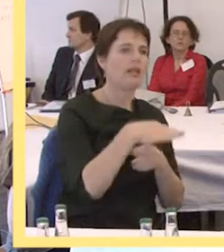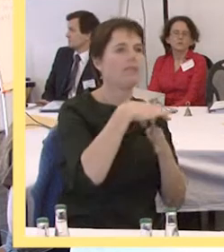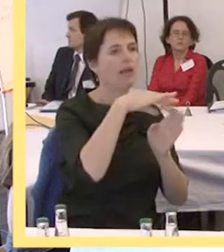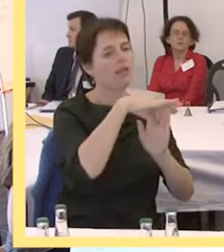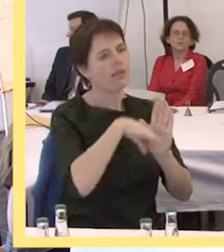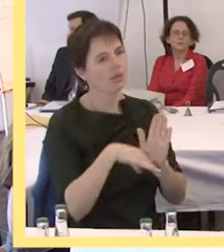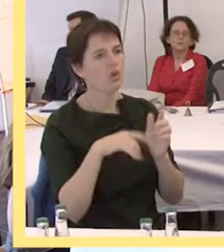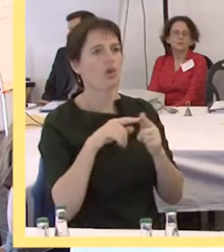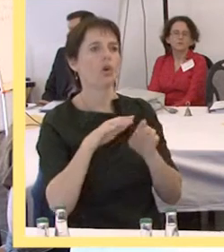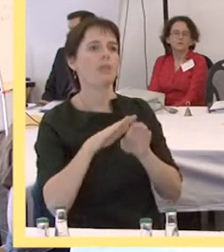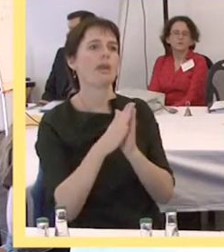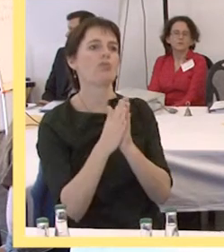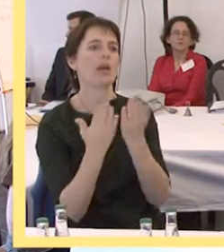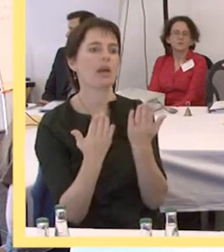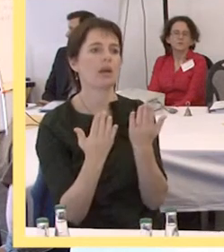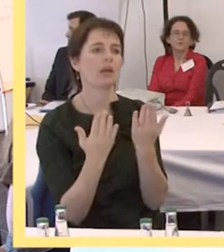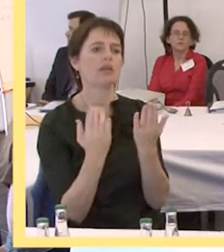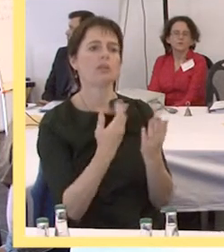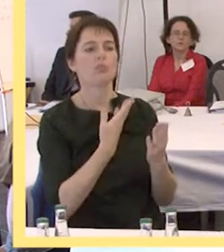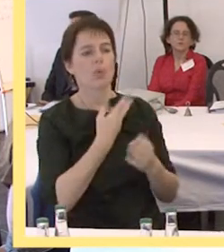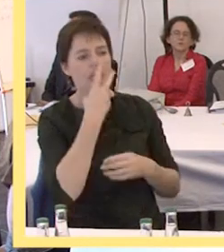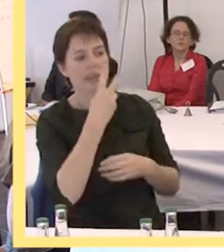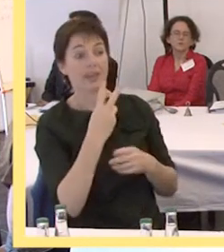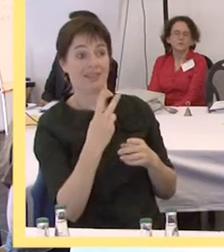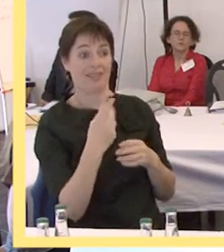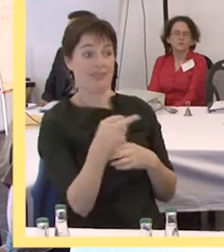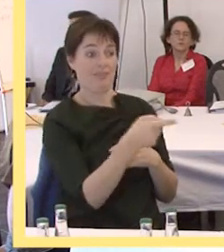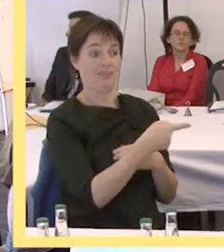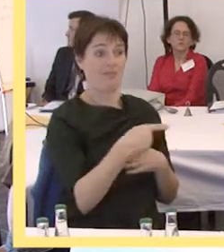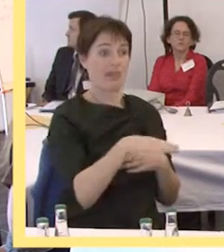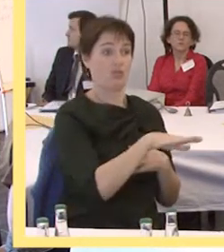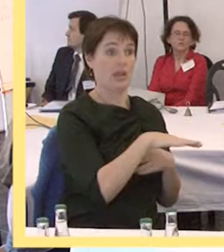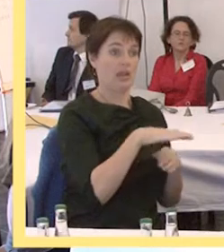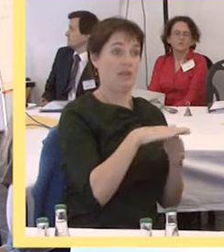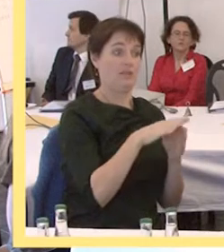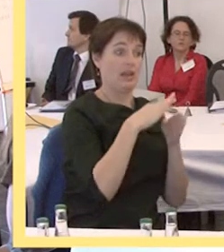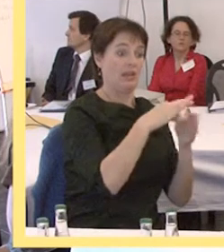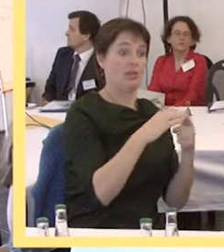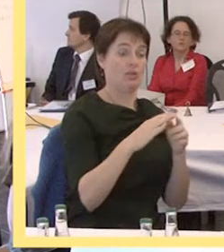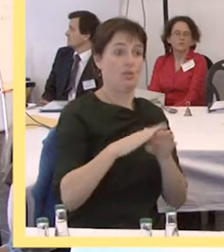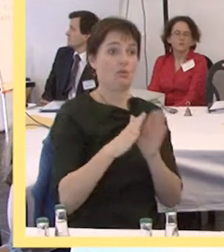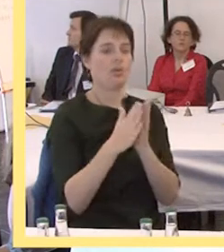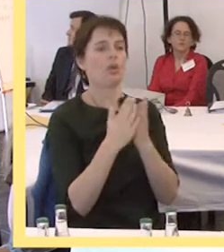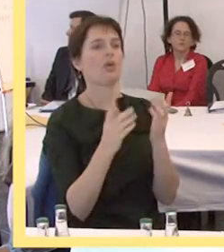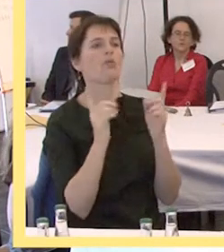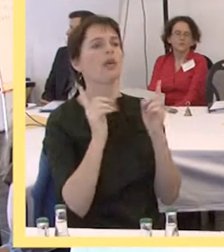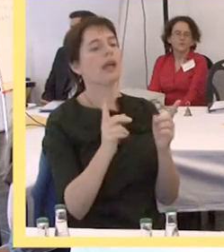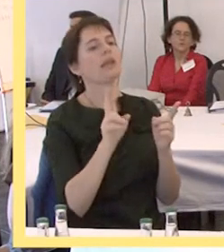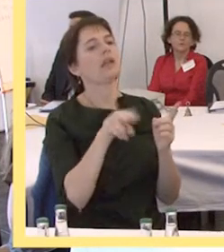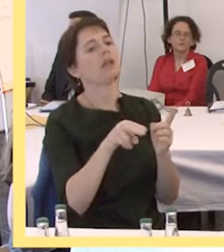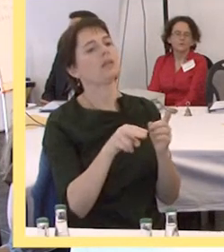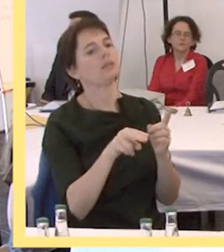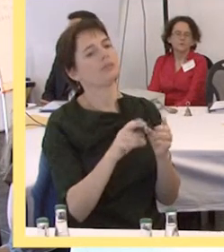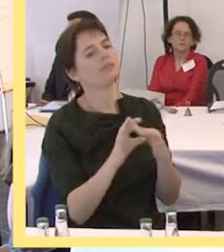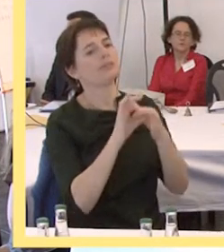will have a look, how can these international guidelines and handbooks translate it into the European context? Because in Europe,